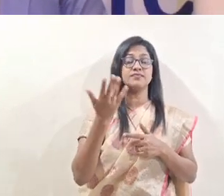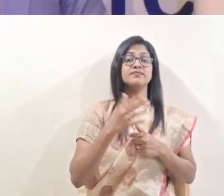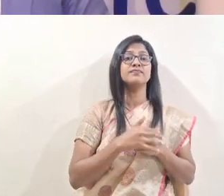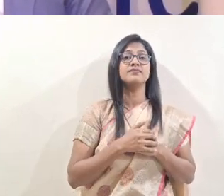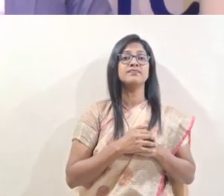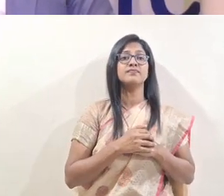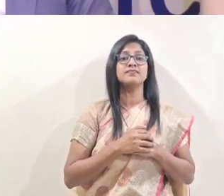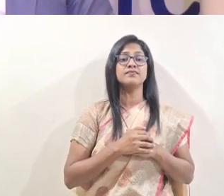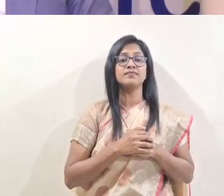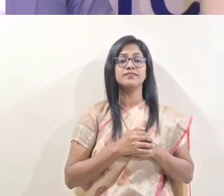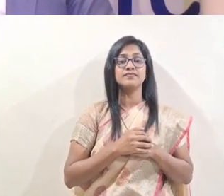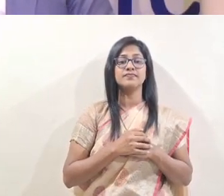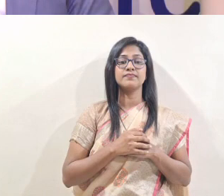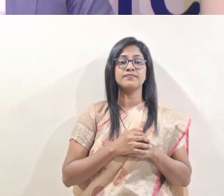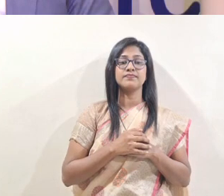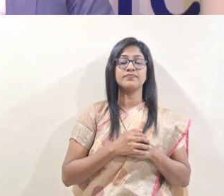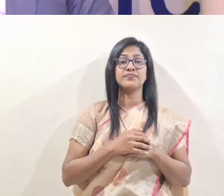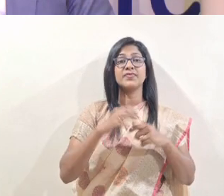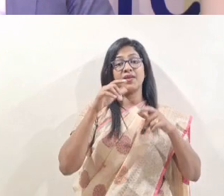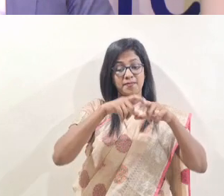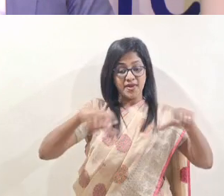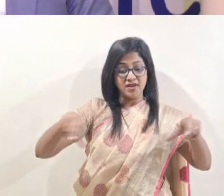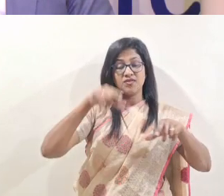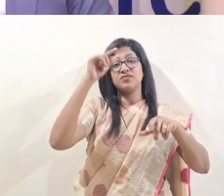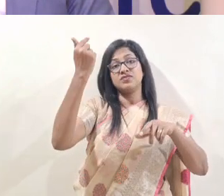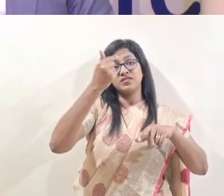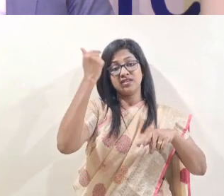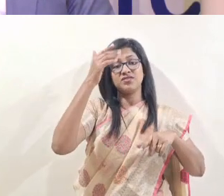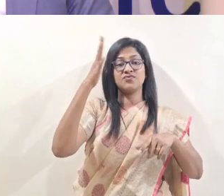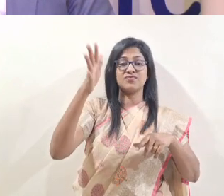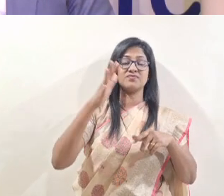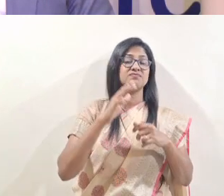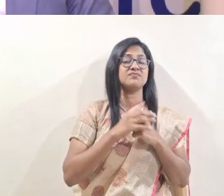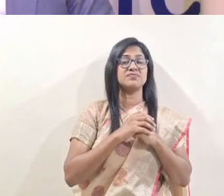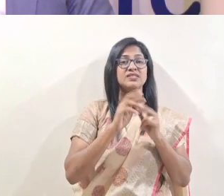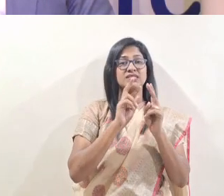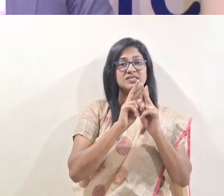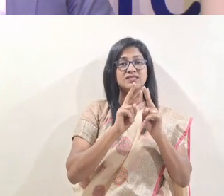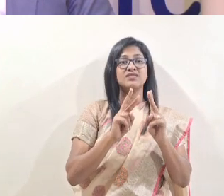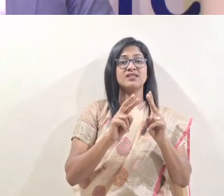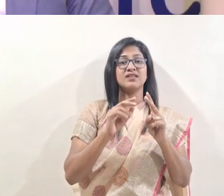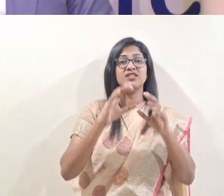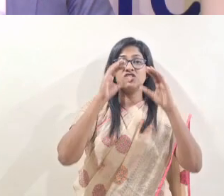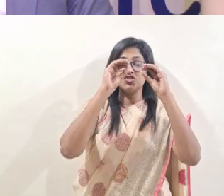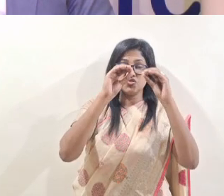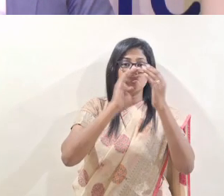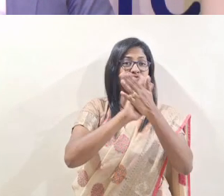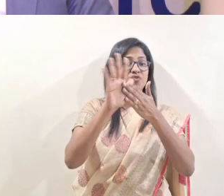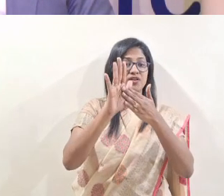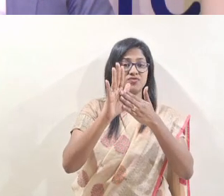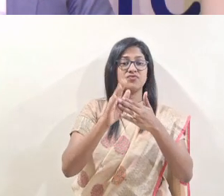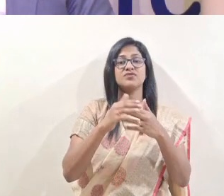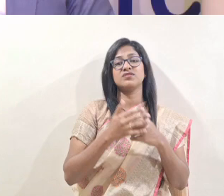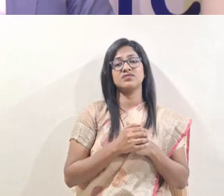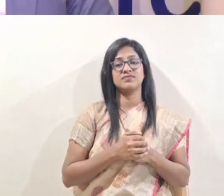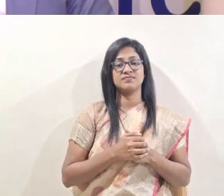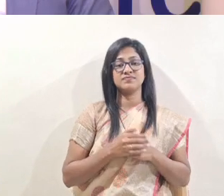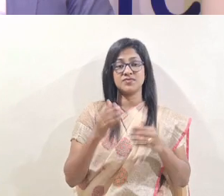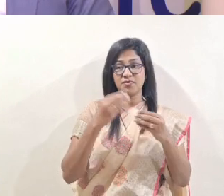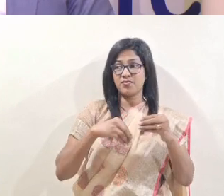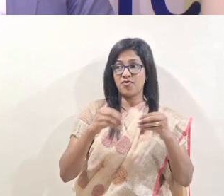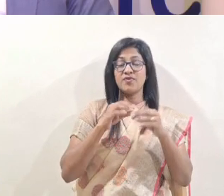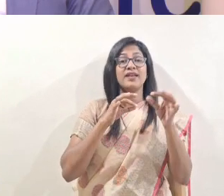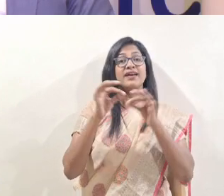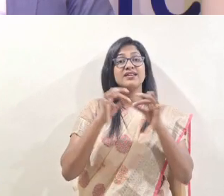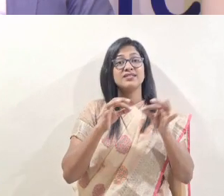Germany. So they are using the panels also. They are using ZHLS cables, which are zero halogen, no smoke. To explain more,